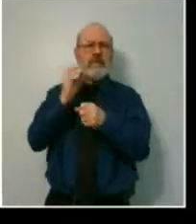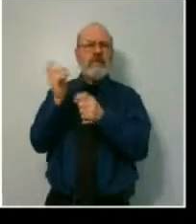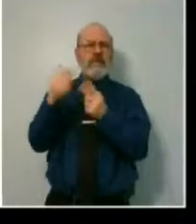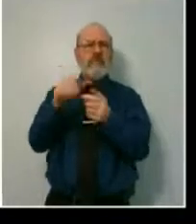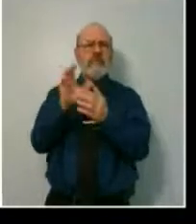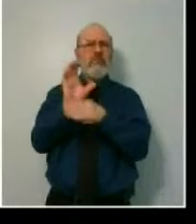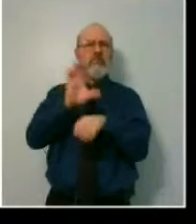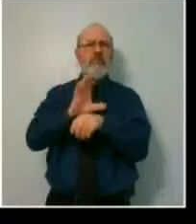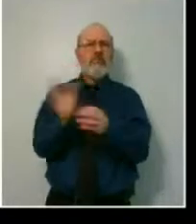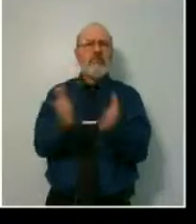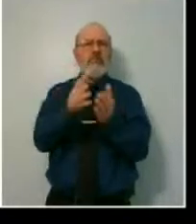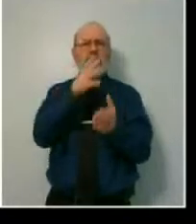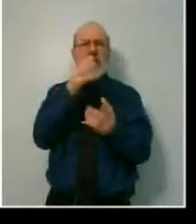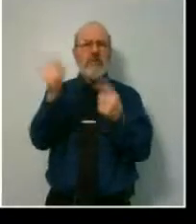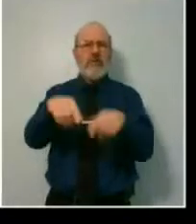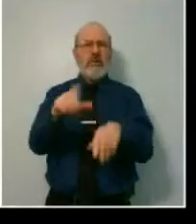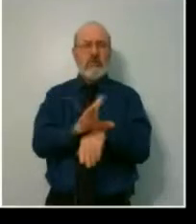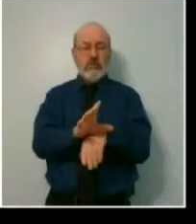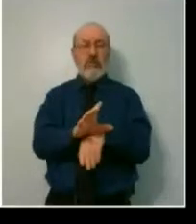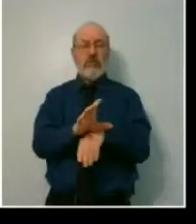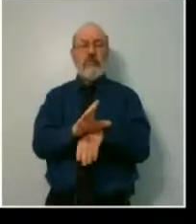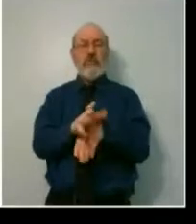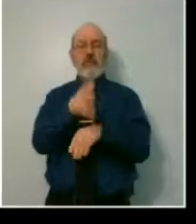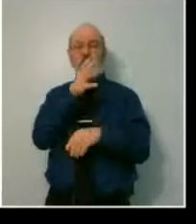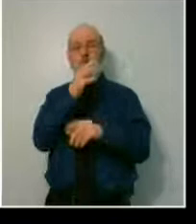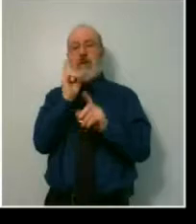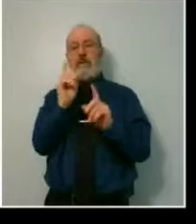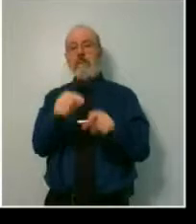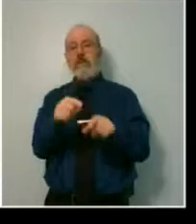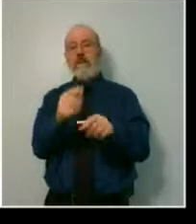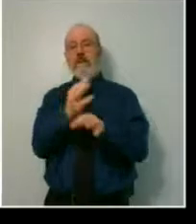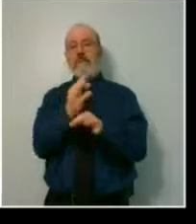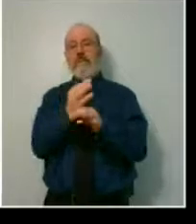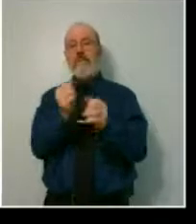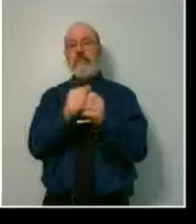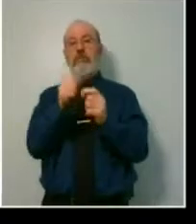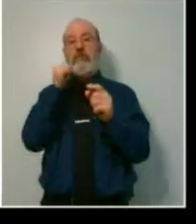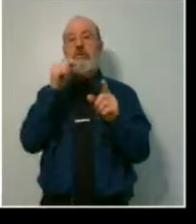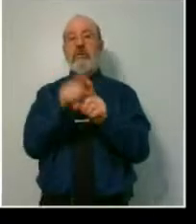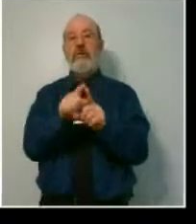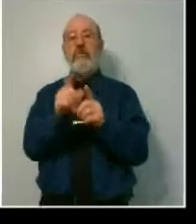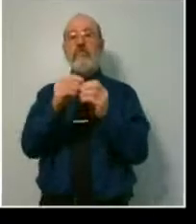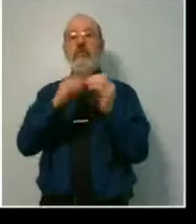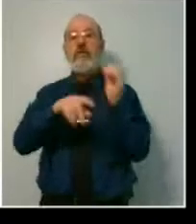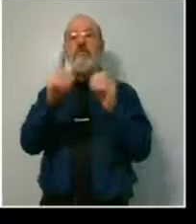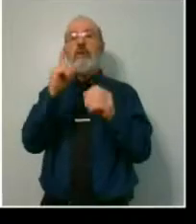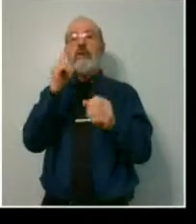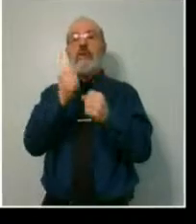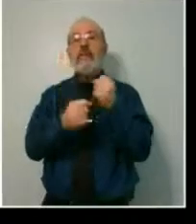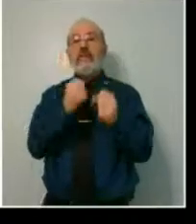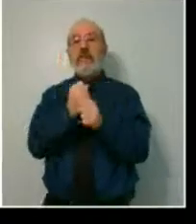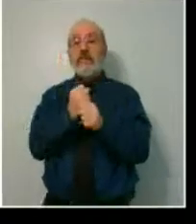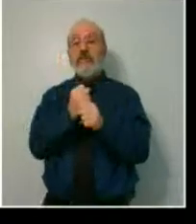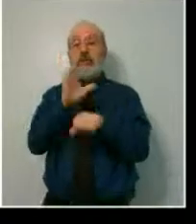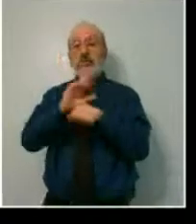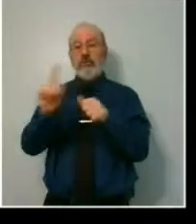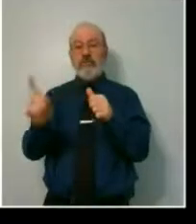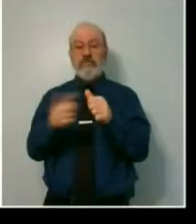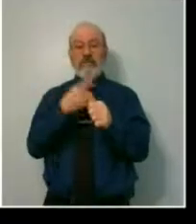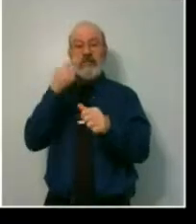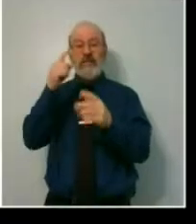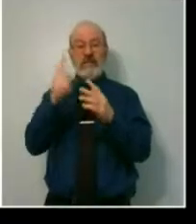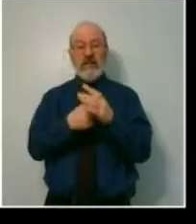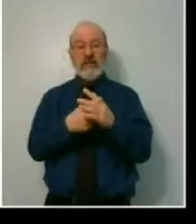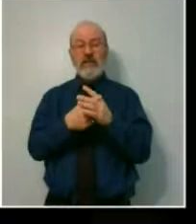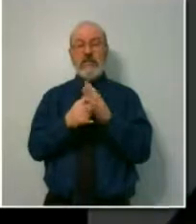mother to come as well. His mother attended faithfully with her sisters for over a year when our church first started. She had raised her